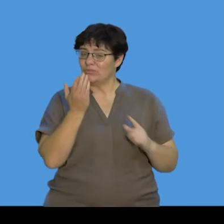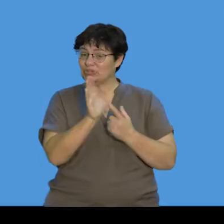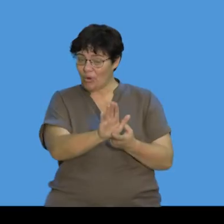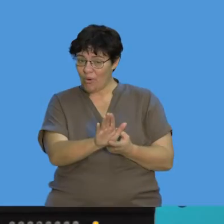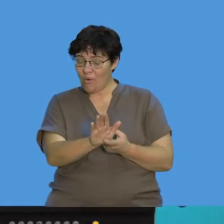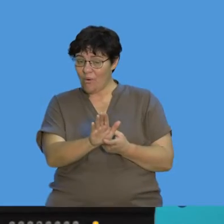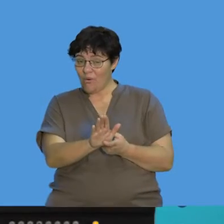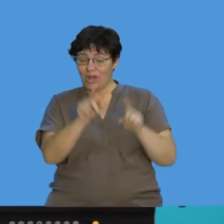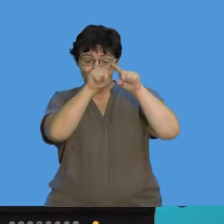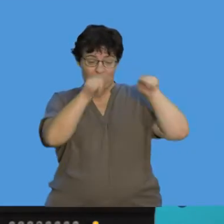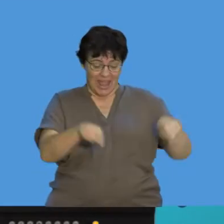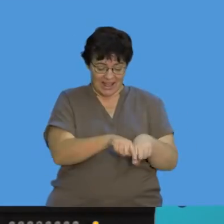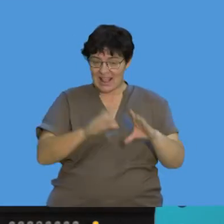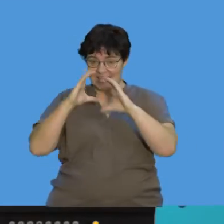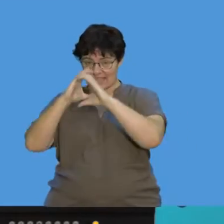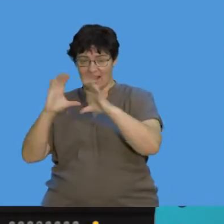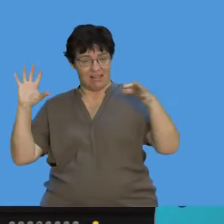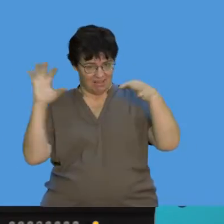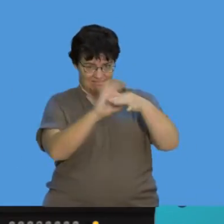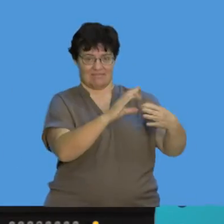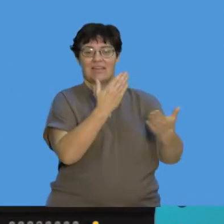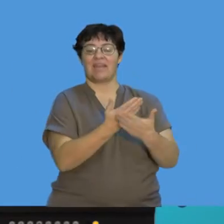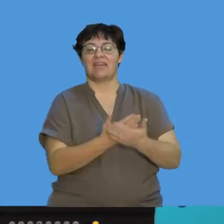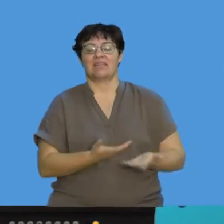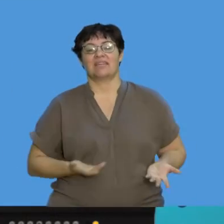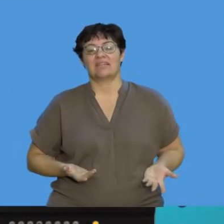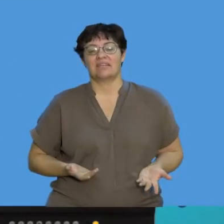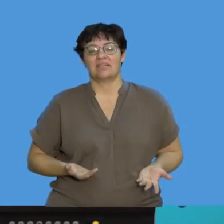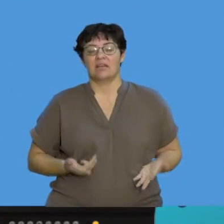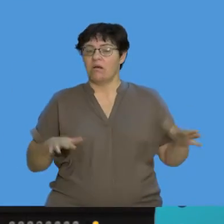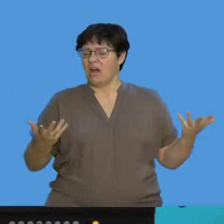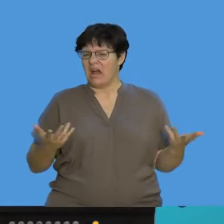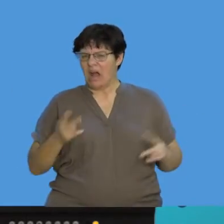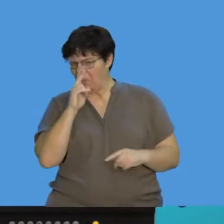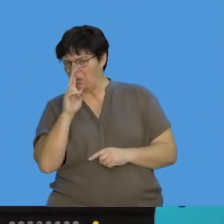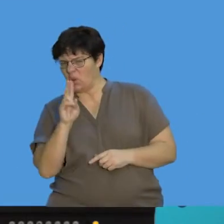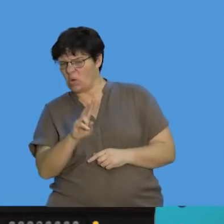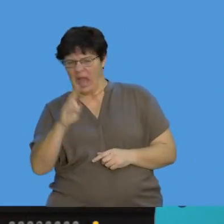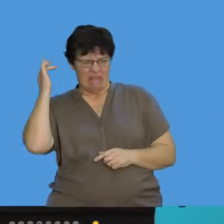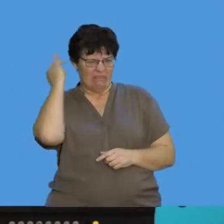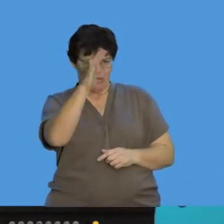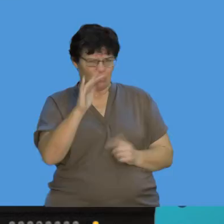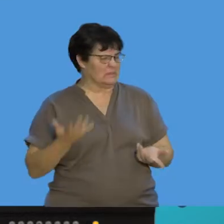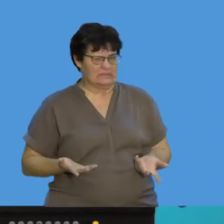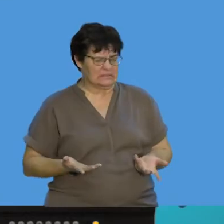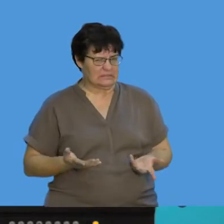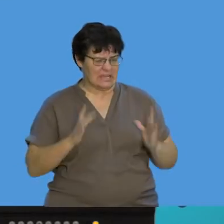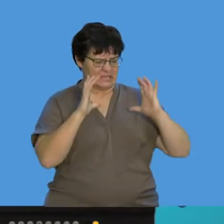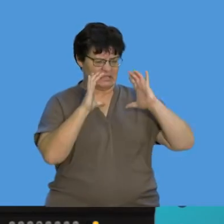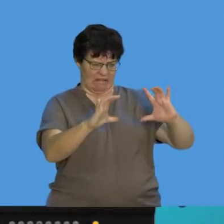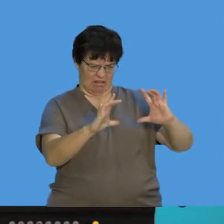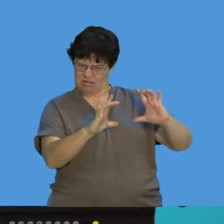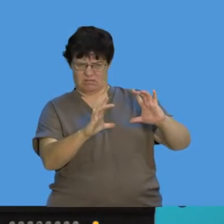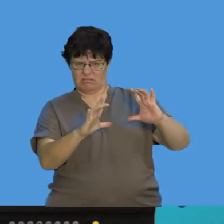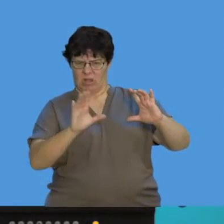these triangles with some circles, right? And although we are not yet looking at the theorems that have to do with the circles